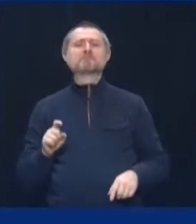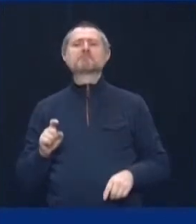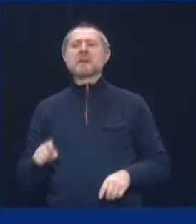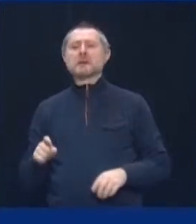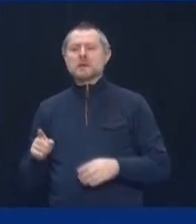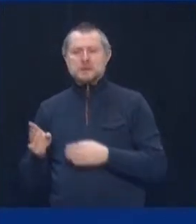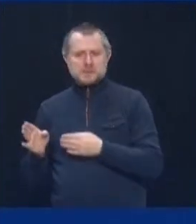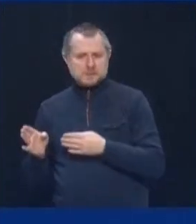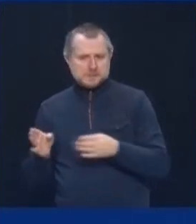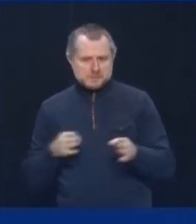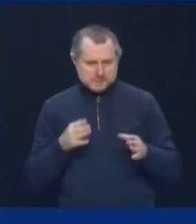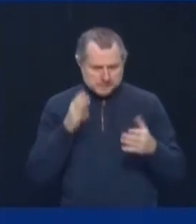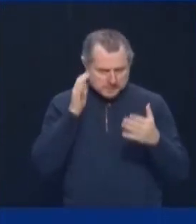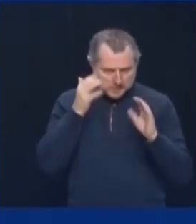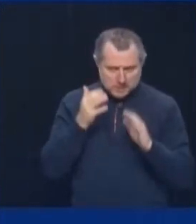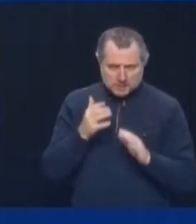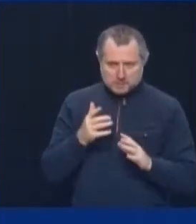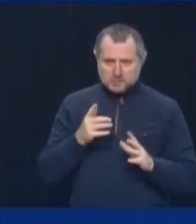management mode.